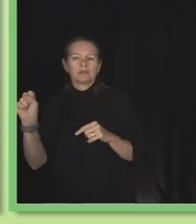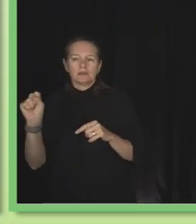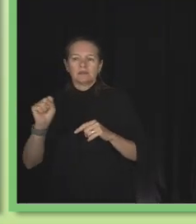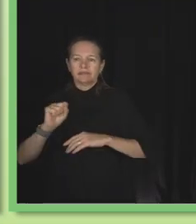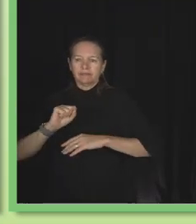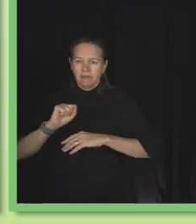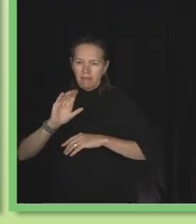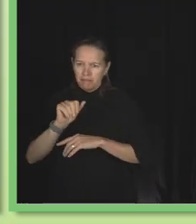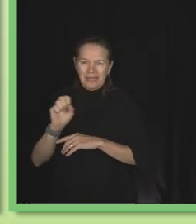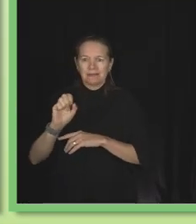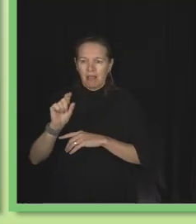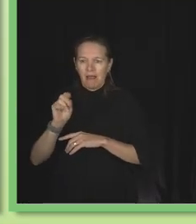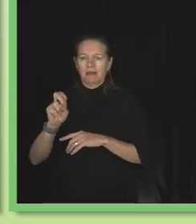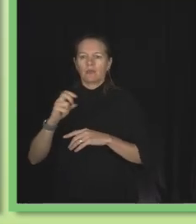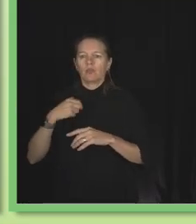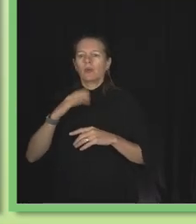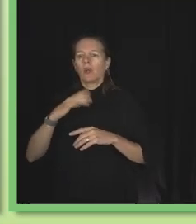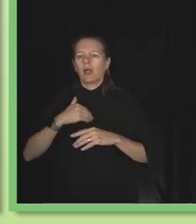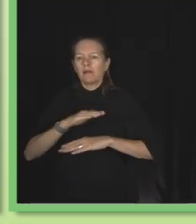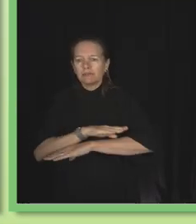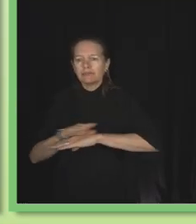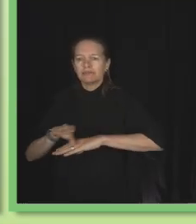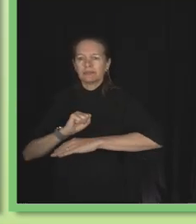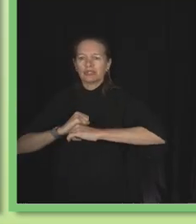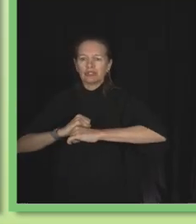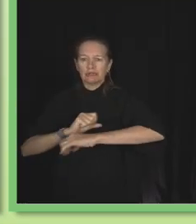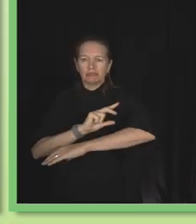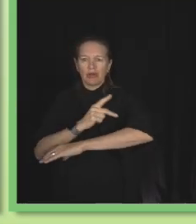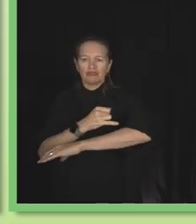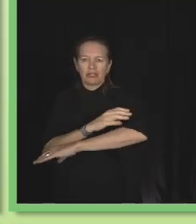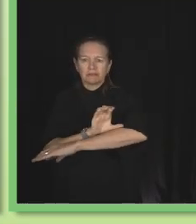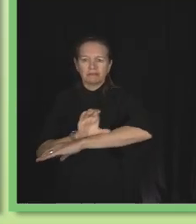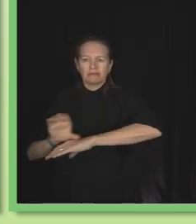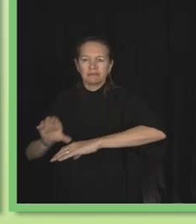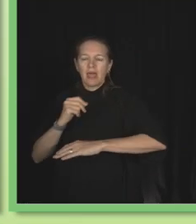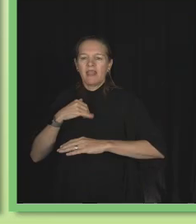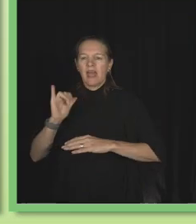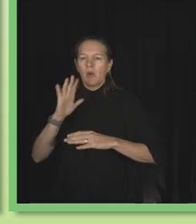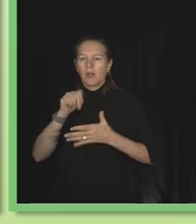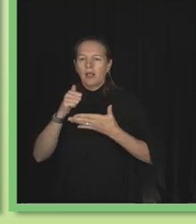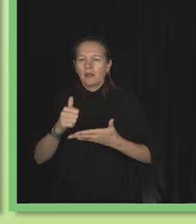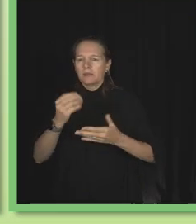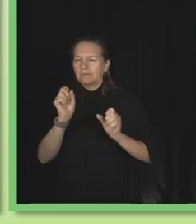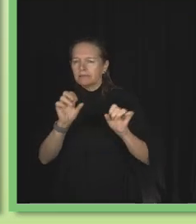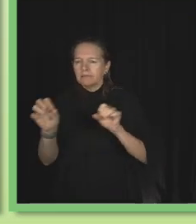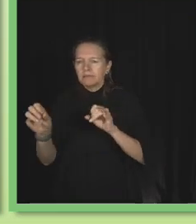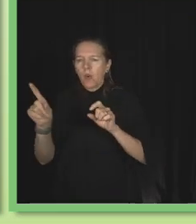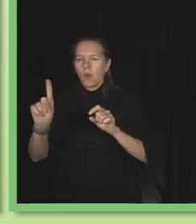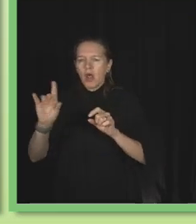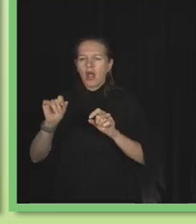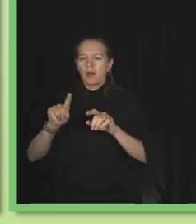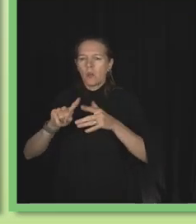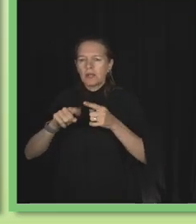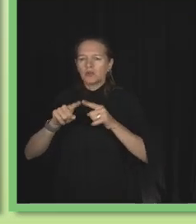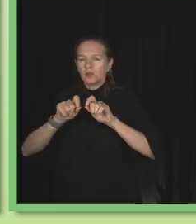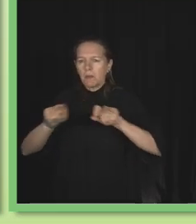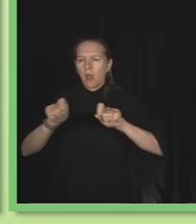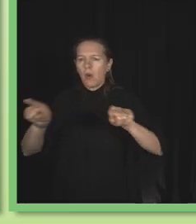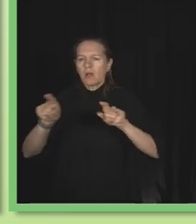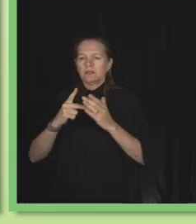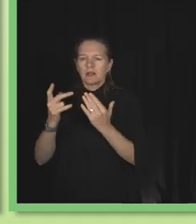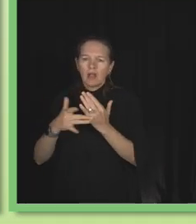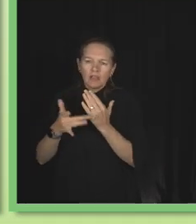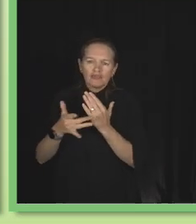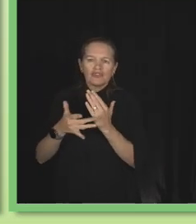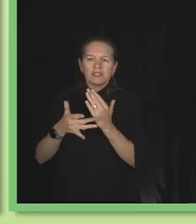establishes concrete actions to secure your project. It's a perfect map that tells you where and when to deploy these technologies and best practices to